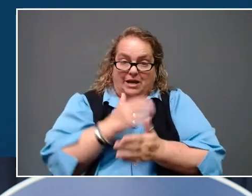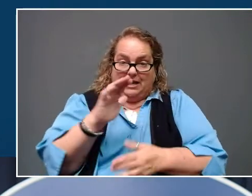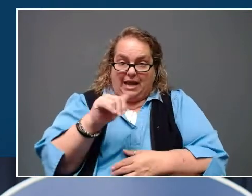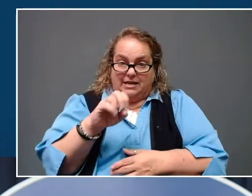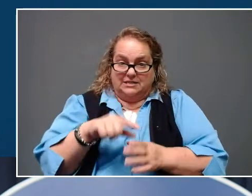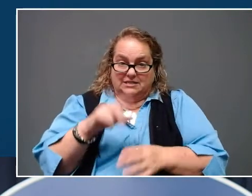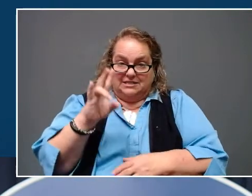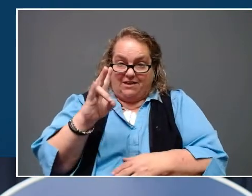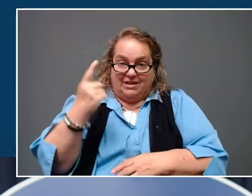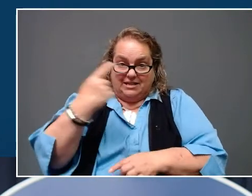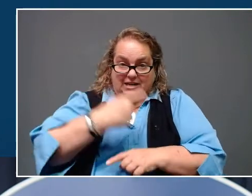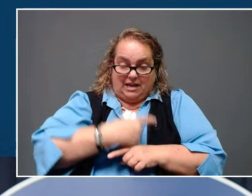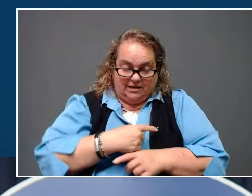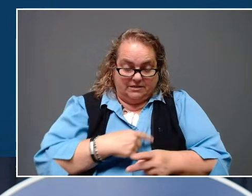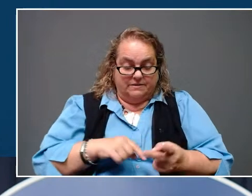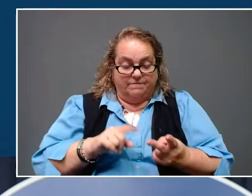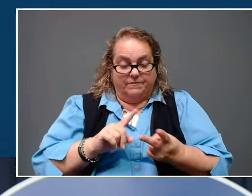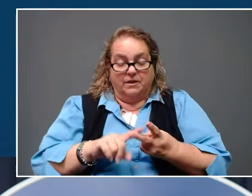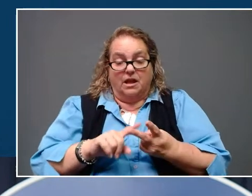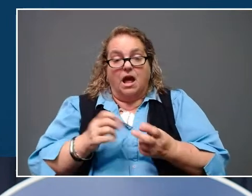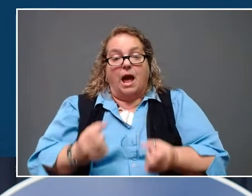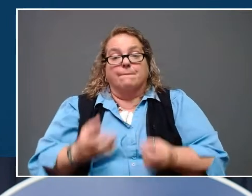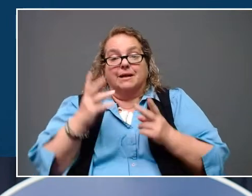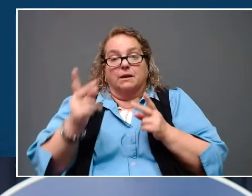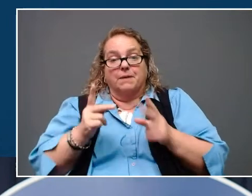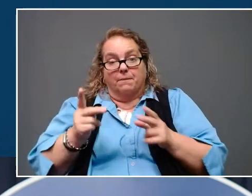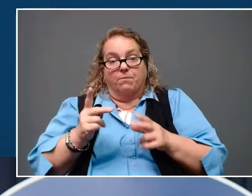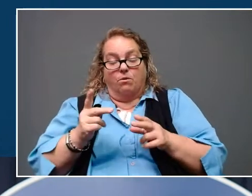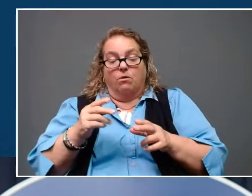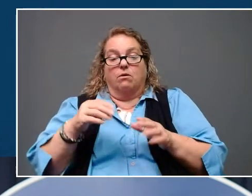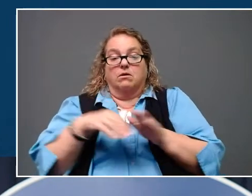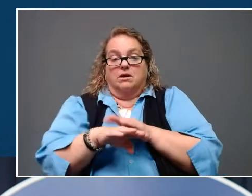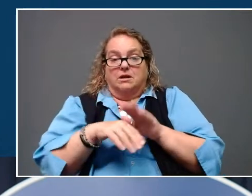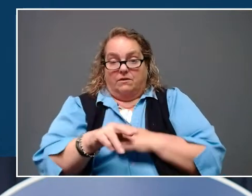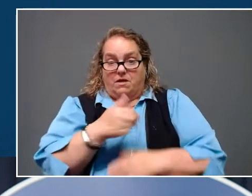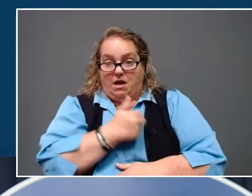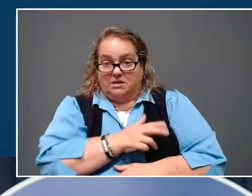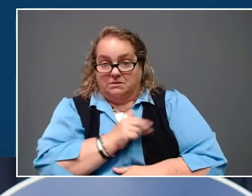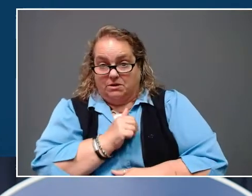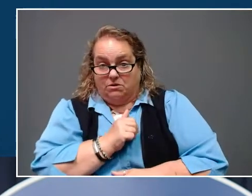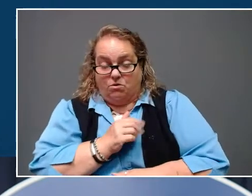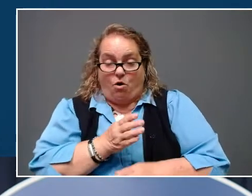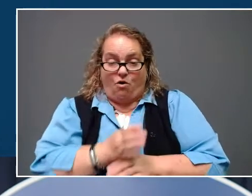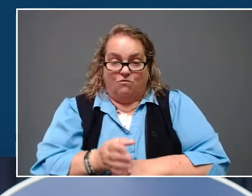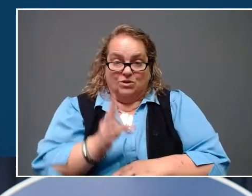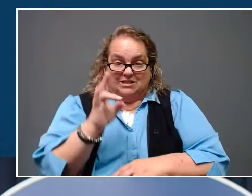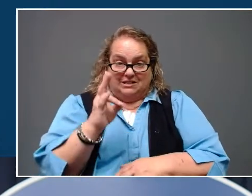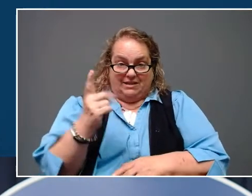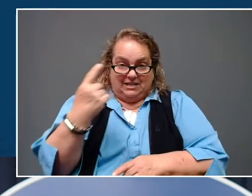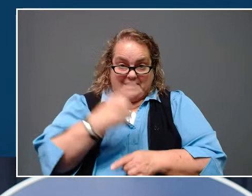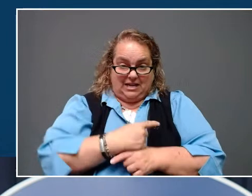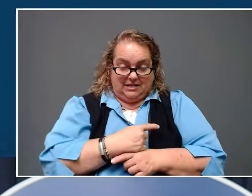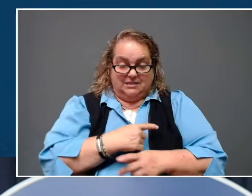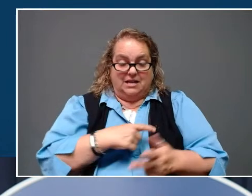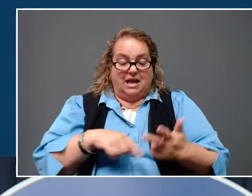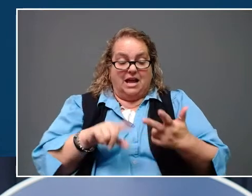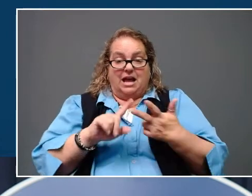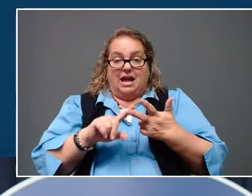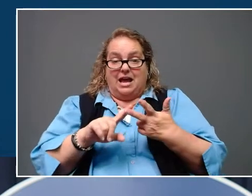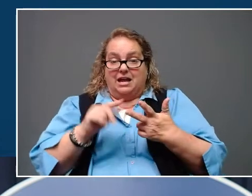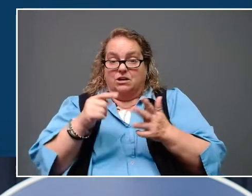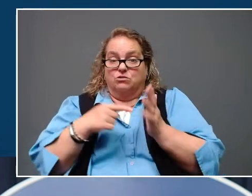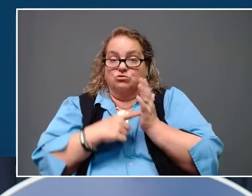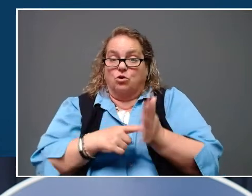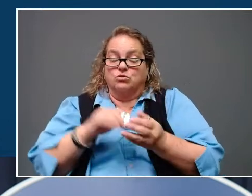shows the number of people admitted to the hospitals over the previous 7-day period. And it also shows the total number